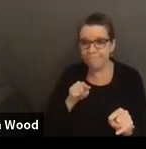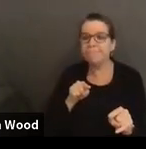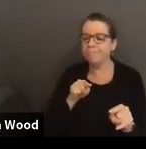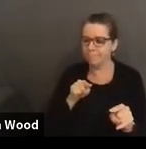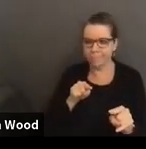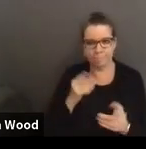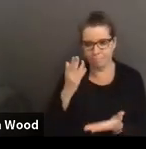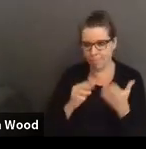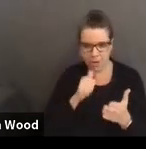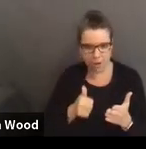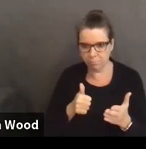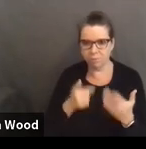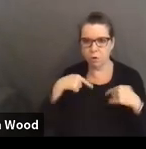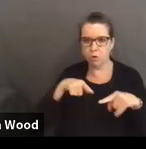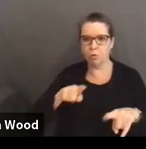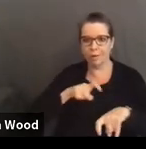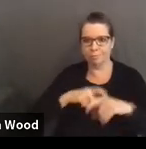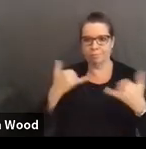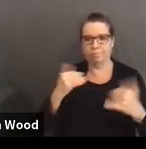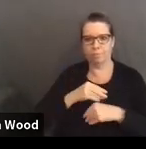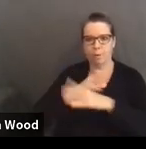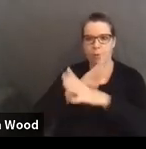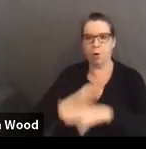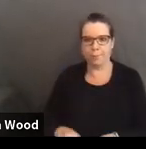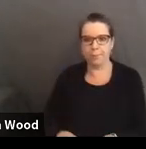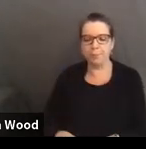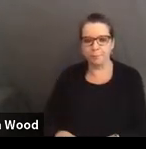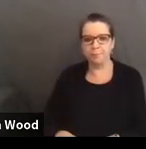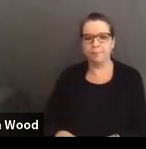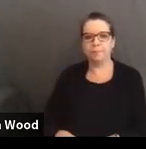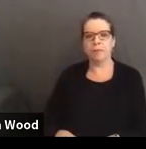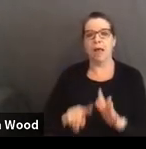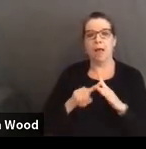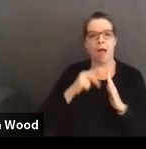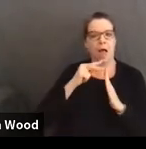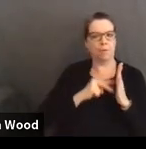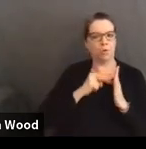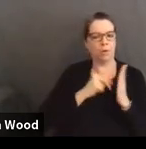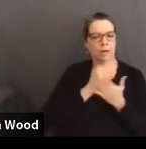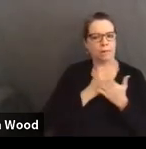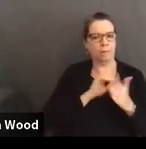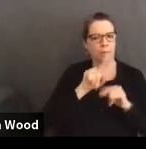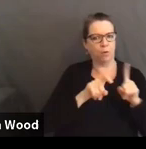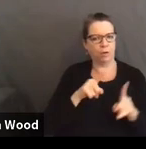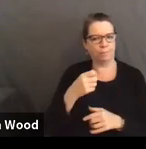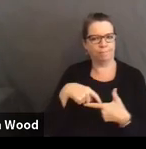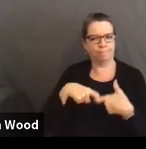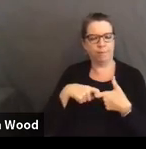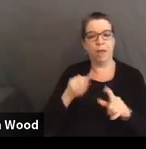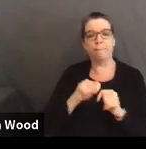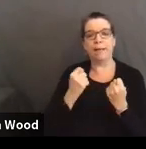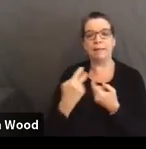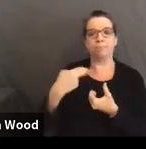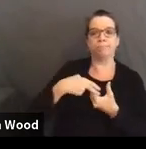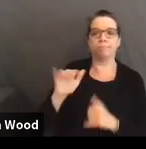all questions during this time. So I'm going to pause and begin to read some of the questions, and my team can jump